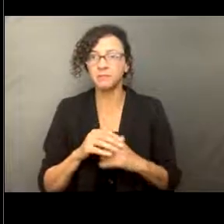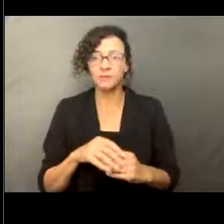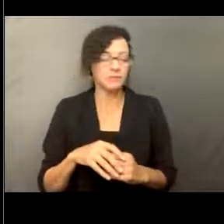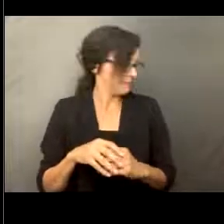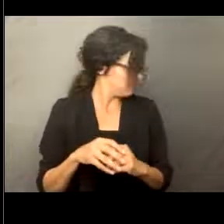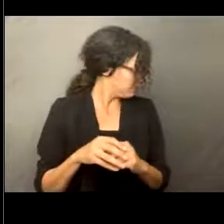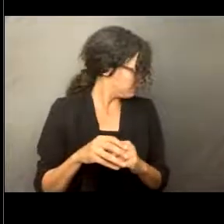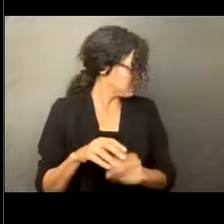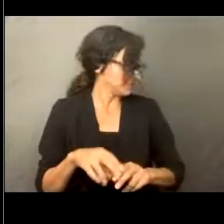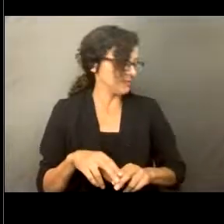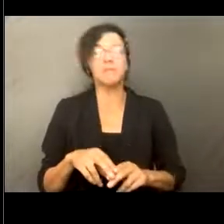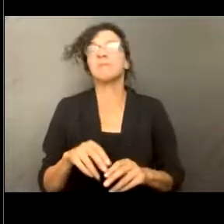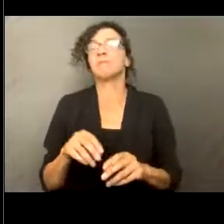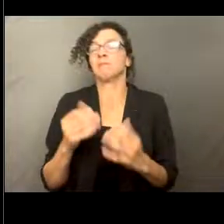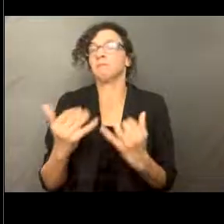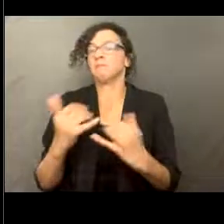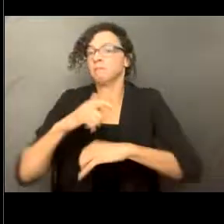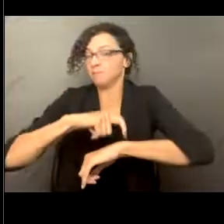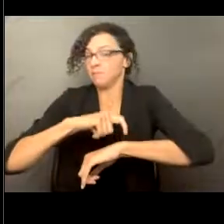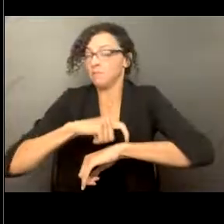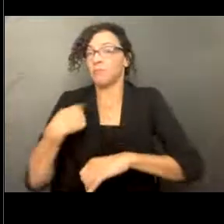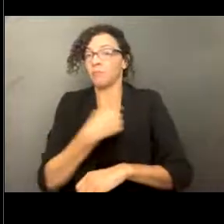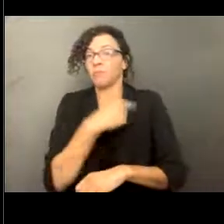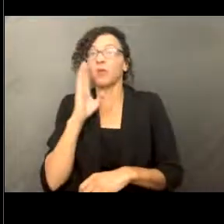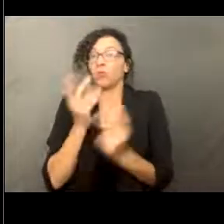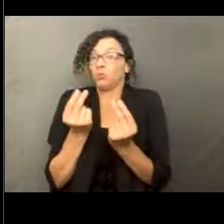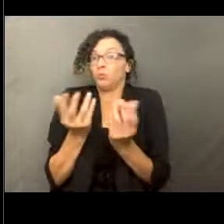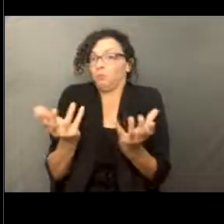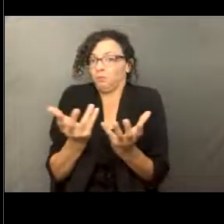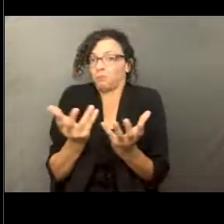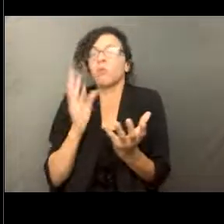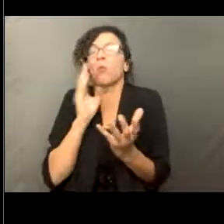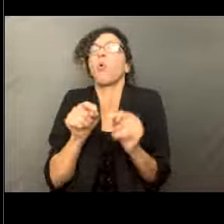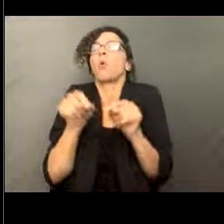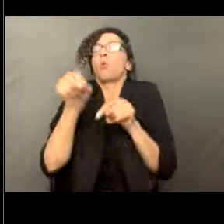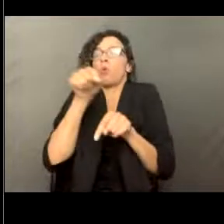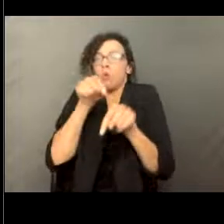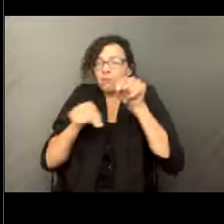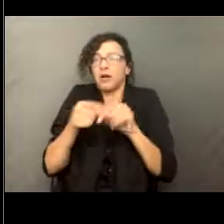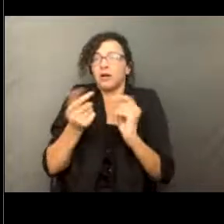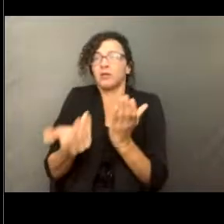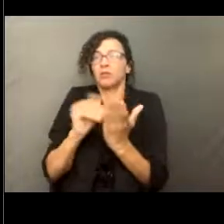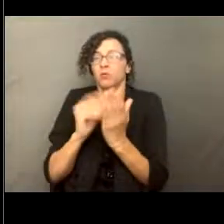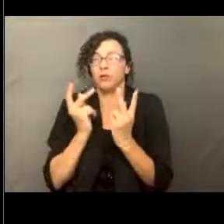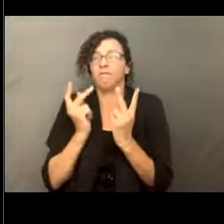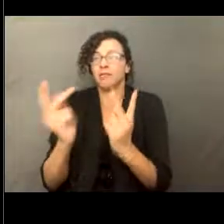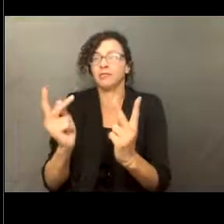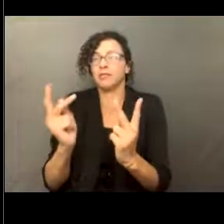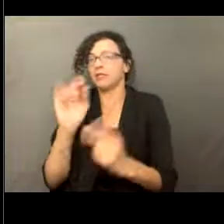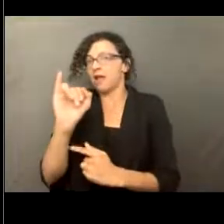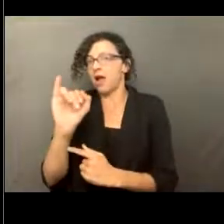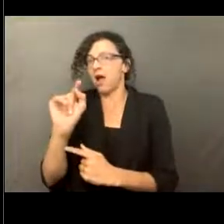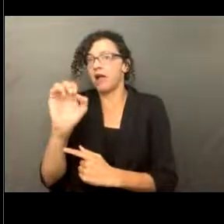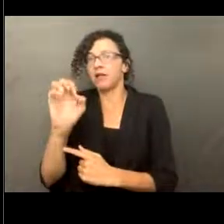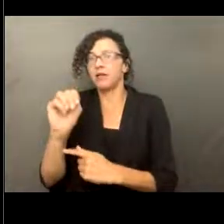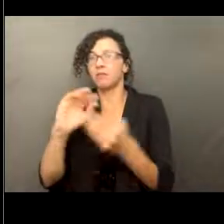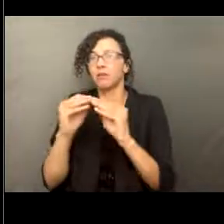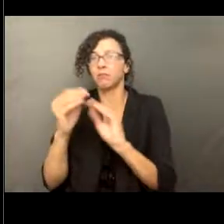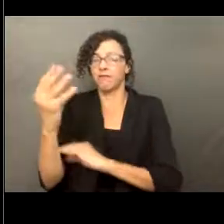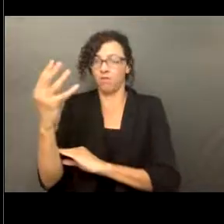At this time, we are going to go back and revisit item number